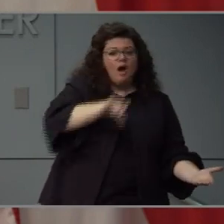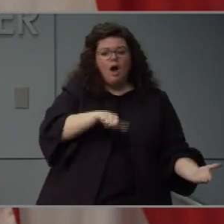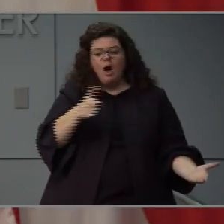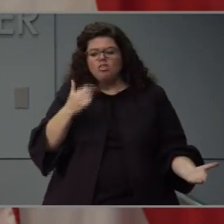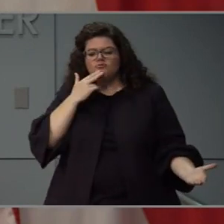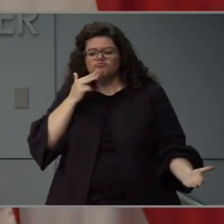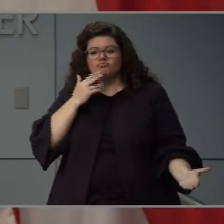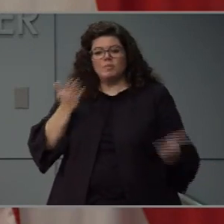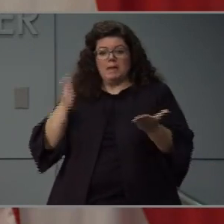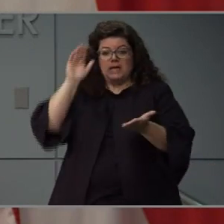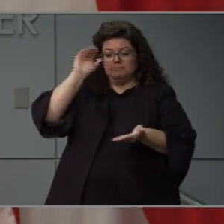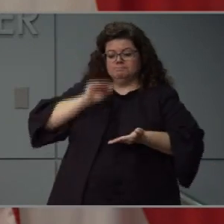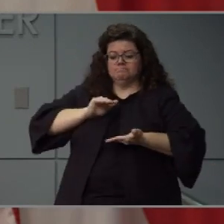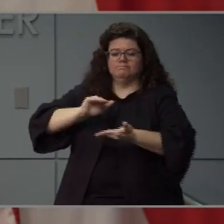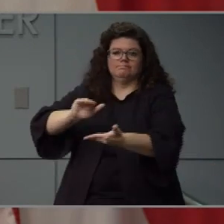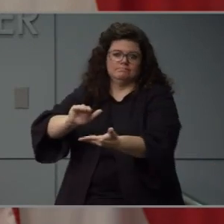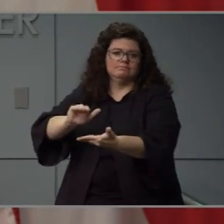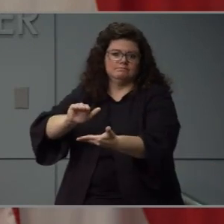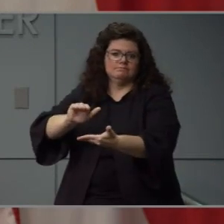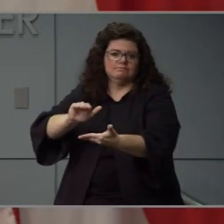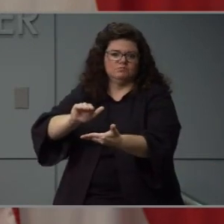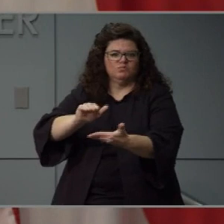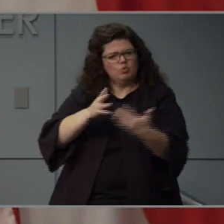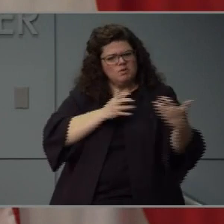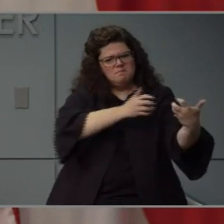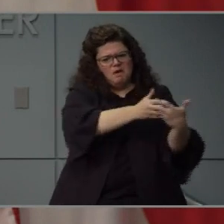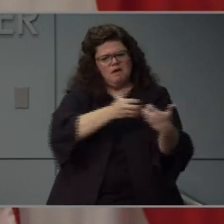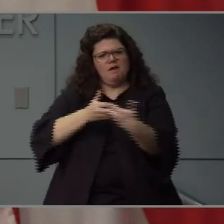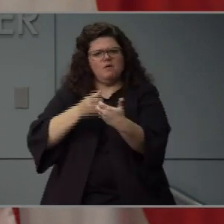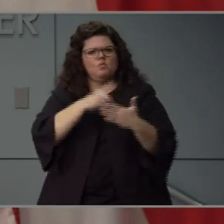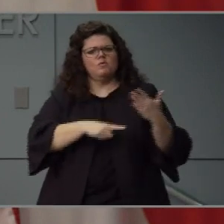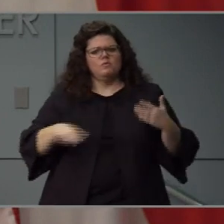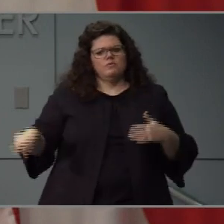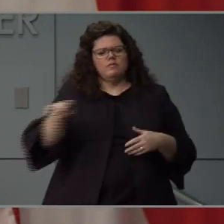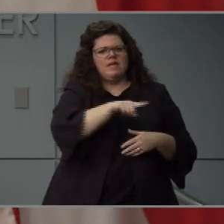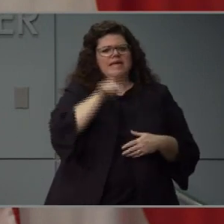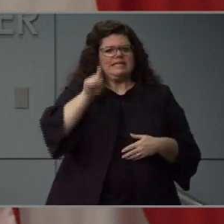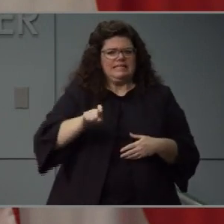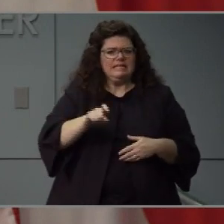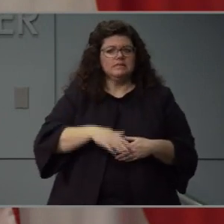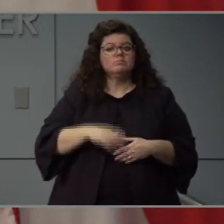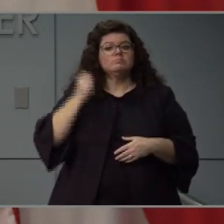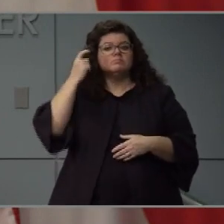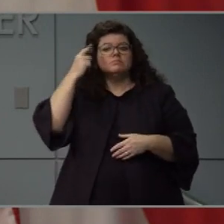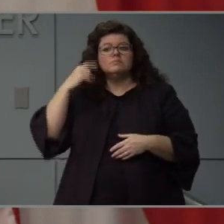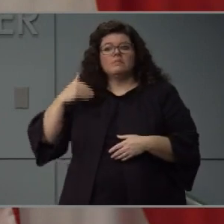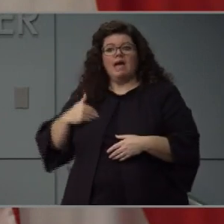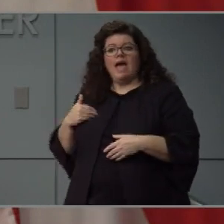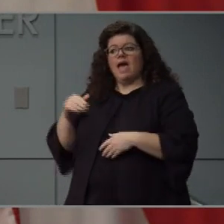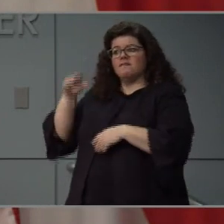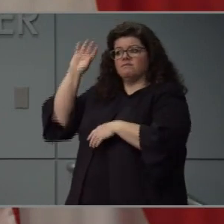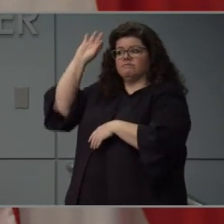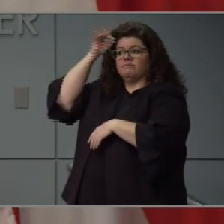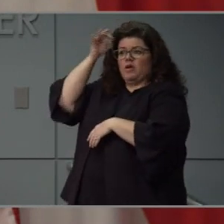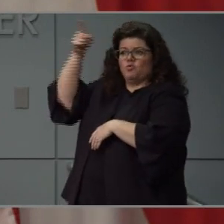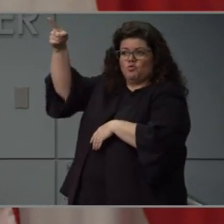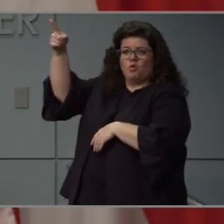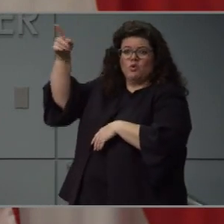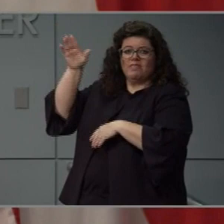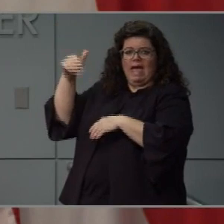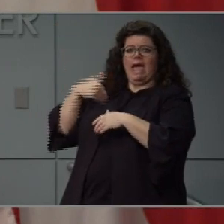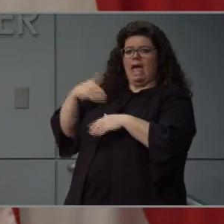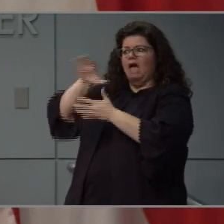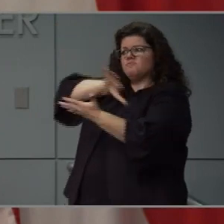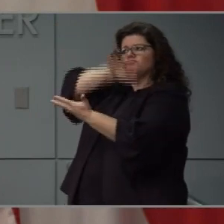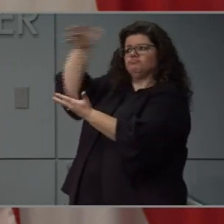also been directed to look at creating a state strategic stockpile of PPE. So a lot of work done on that